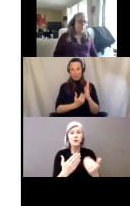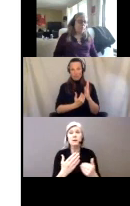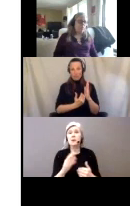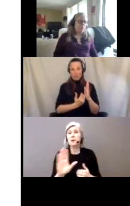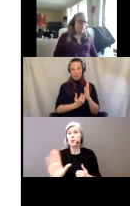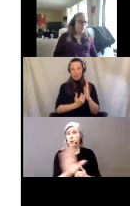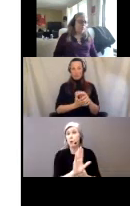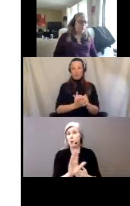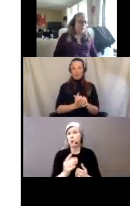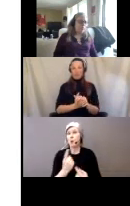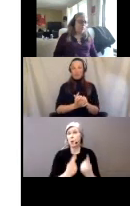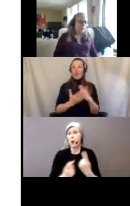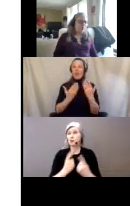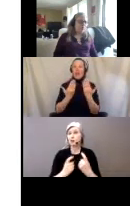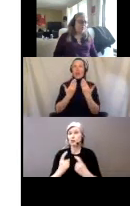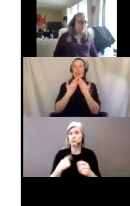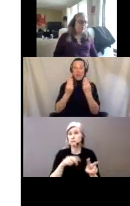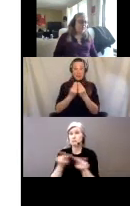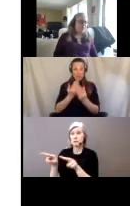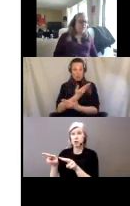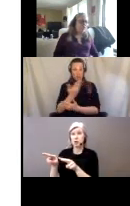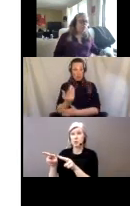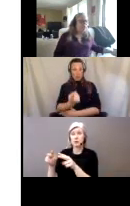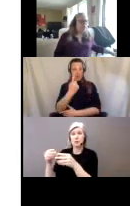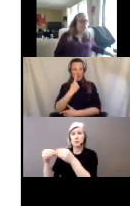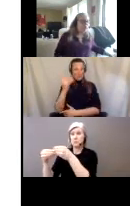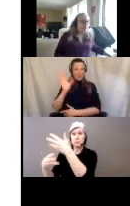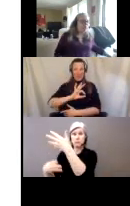for posing all these great questions. It's wonderful to see.